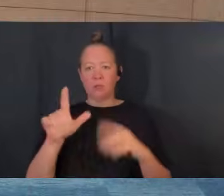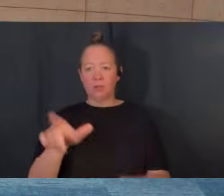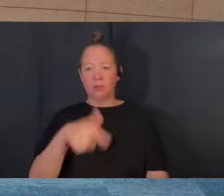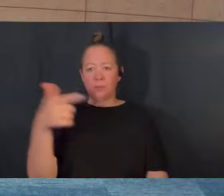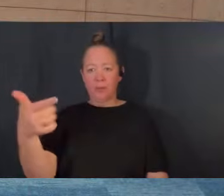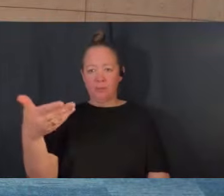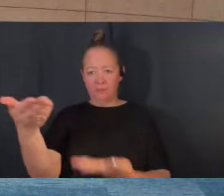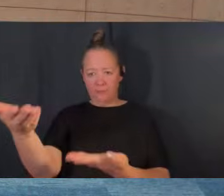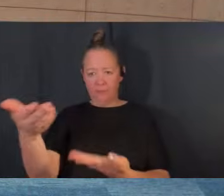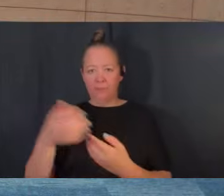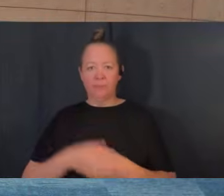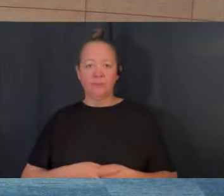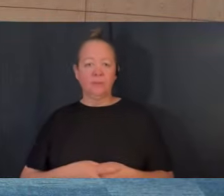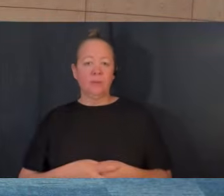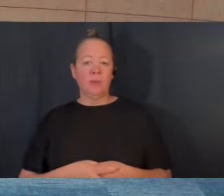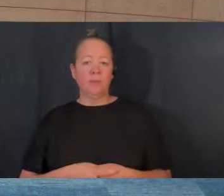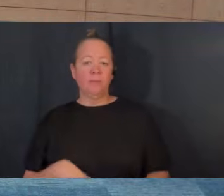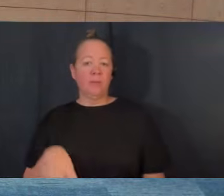Vice Mayor.